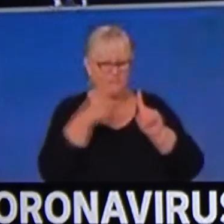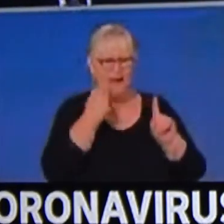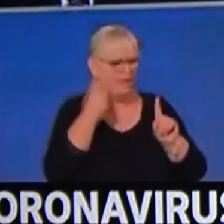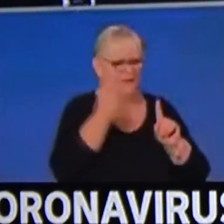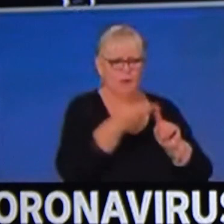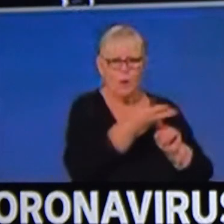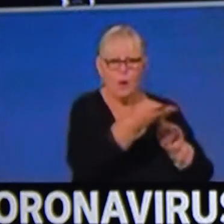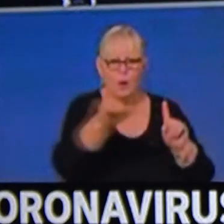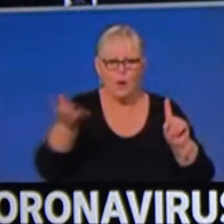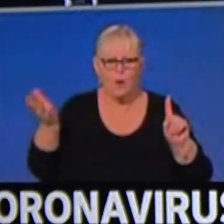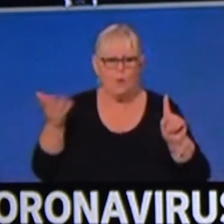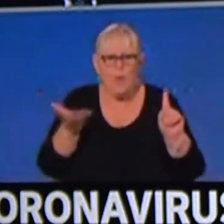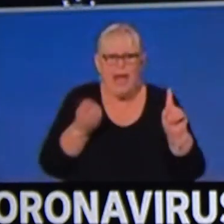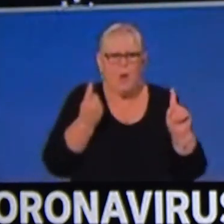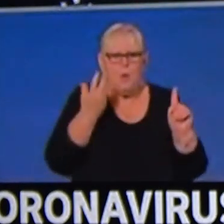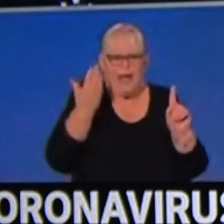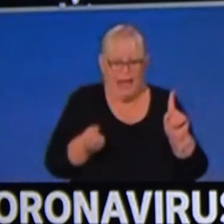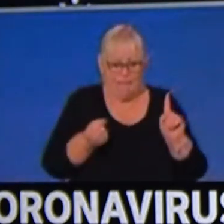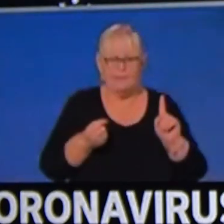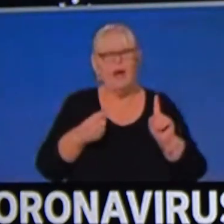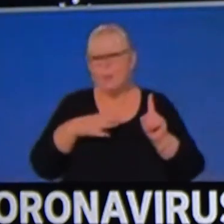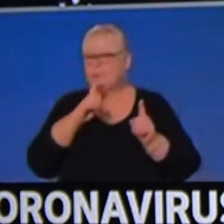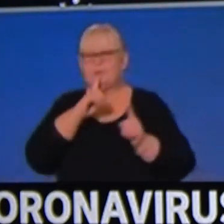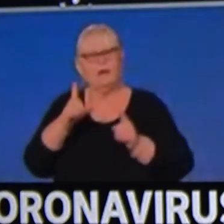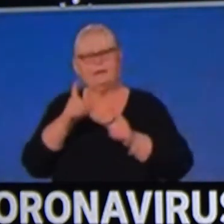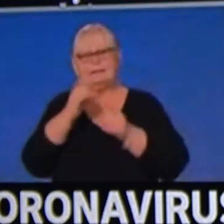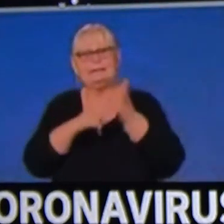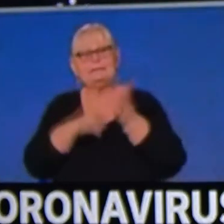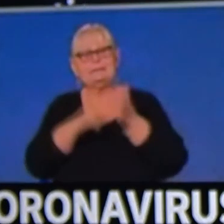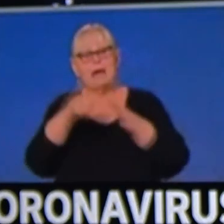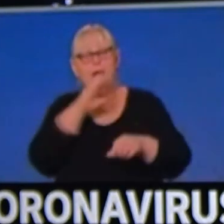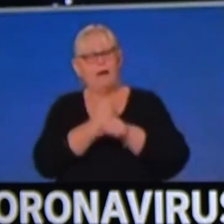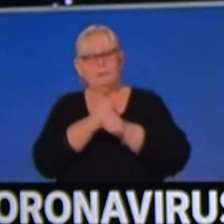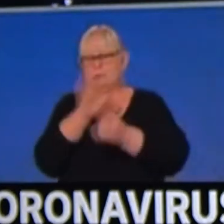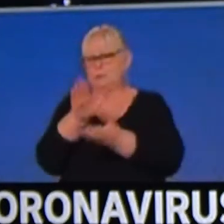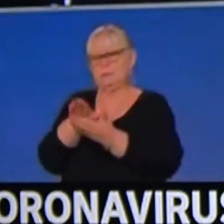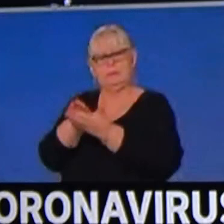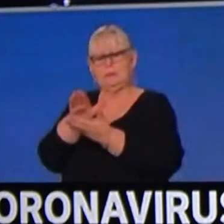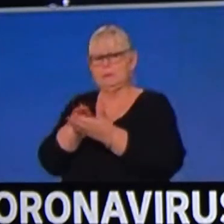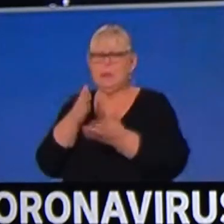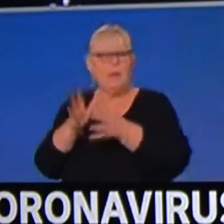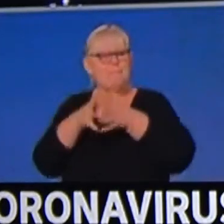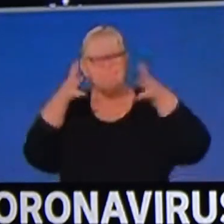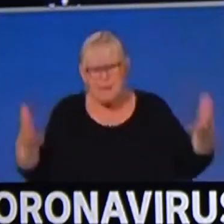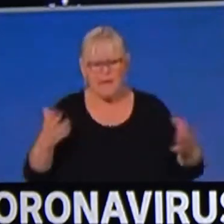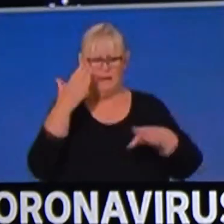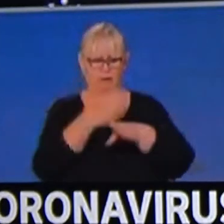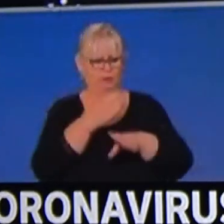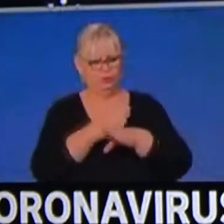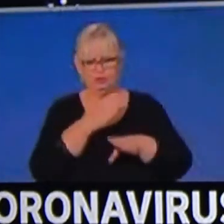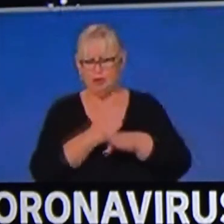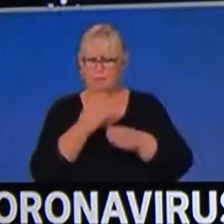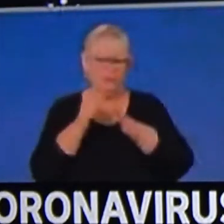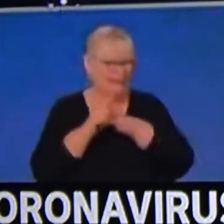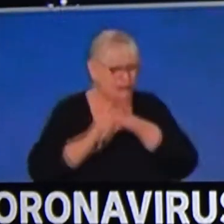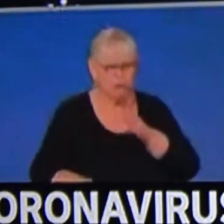want to commend the state governments. This has been the real heavy lifting they have been doing over the last several weeks in really boosting